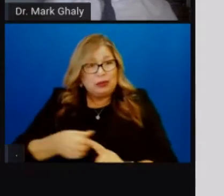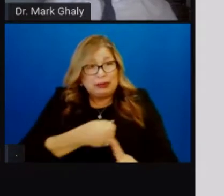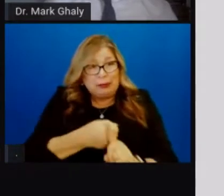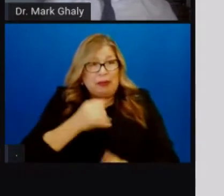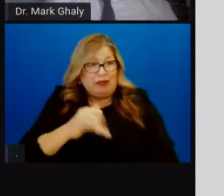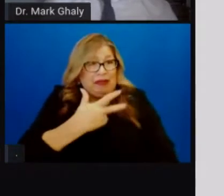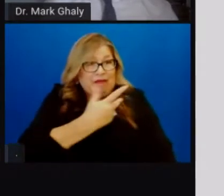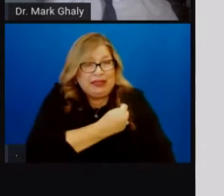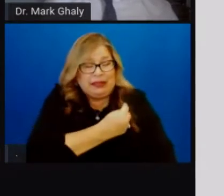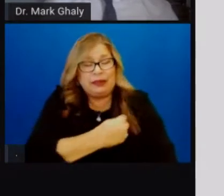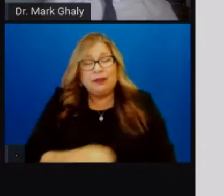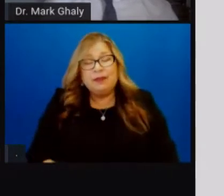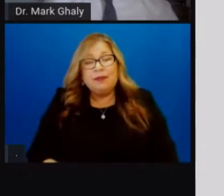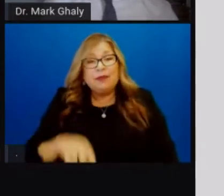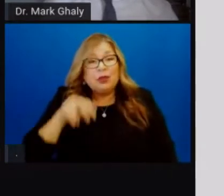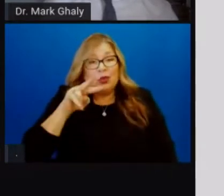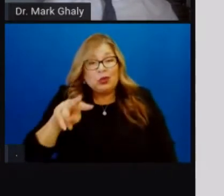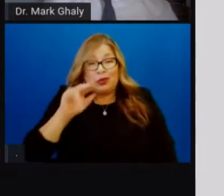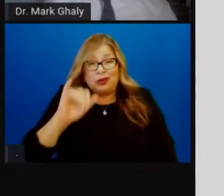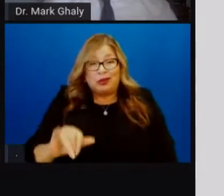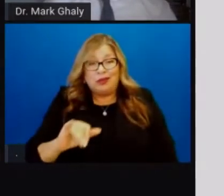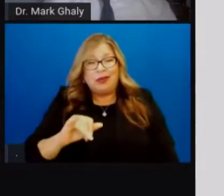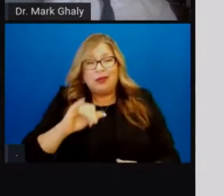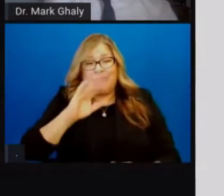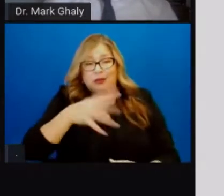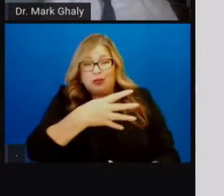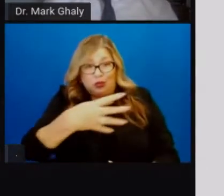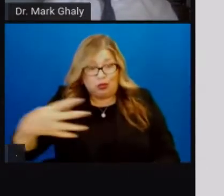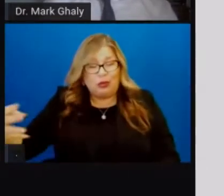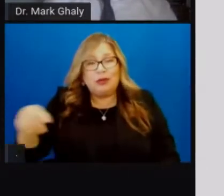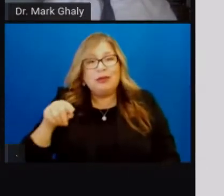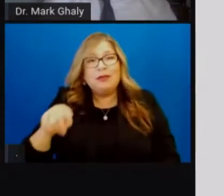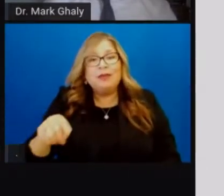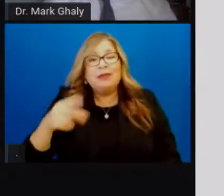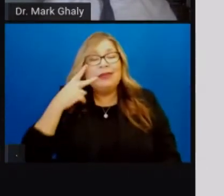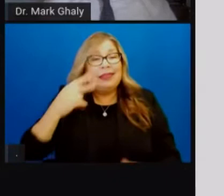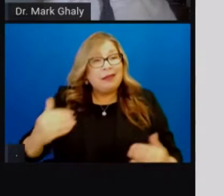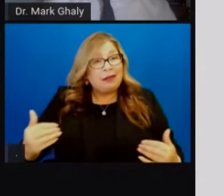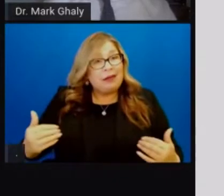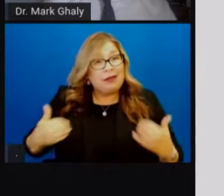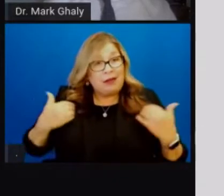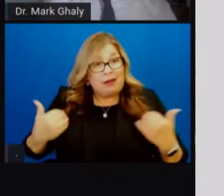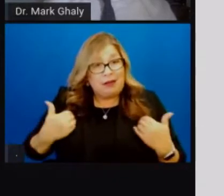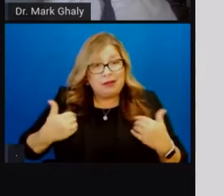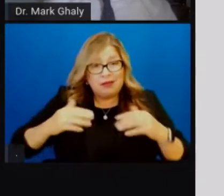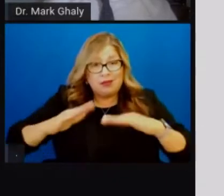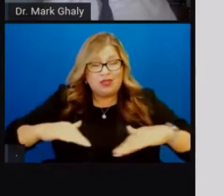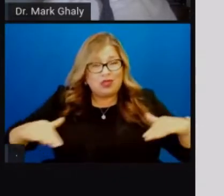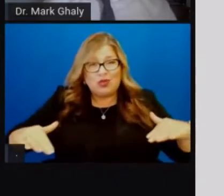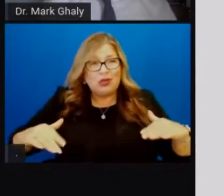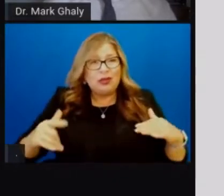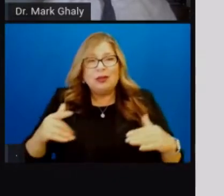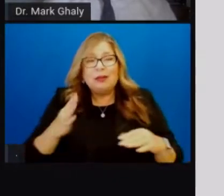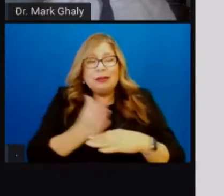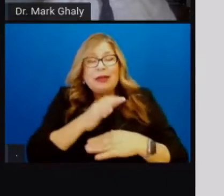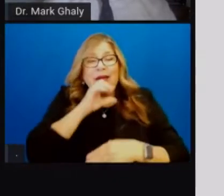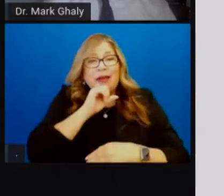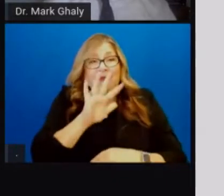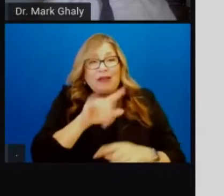younger Californians. You can see that they have lower vaccination rates. The 5 to